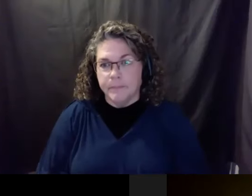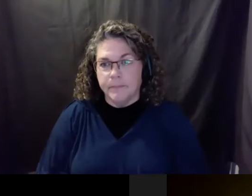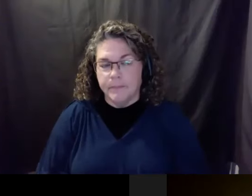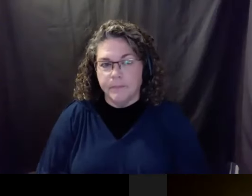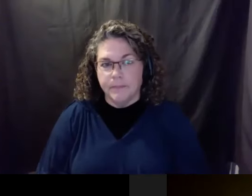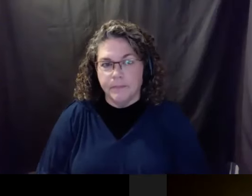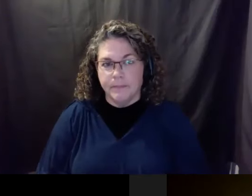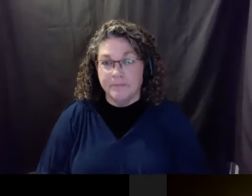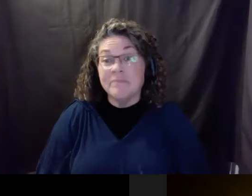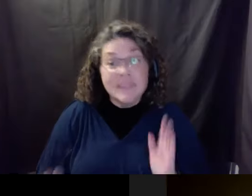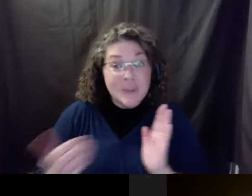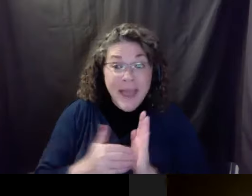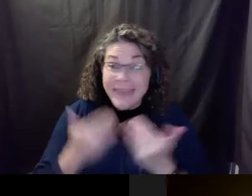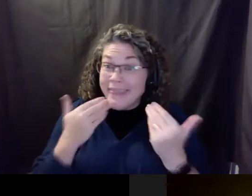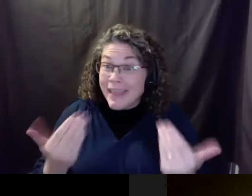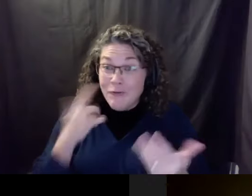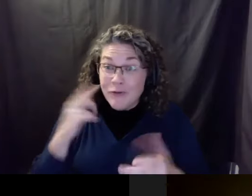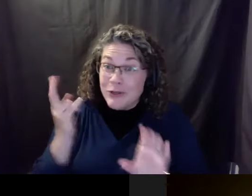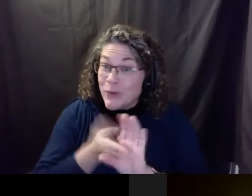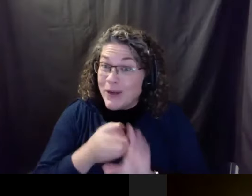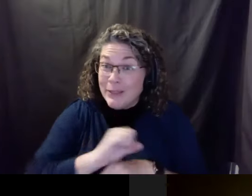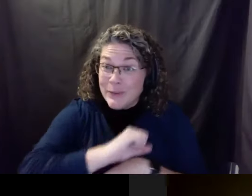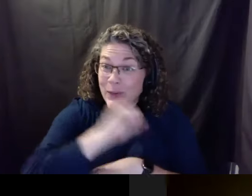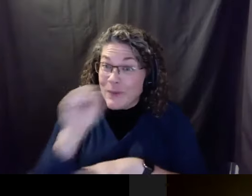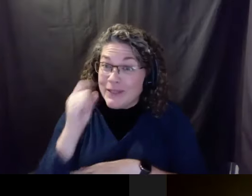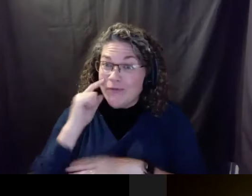So again, we thank you for joining Sources